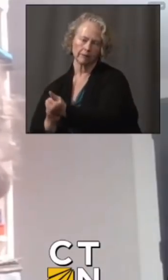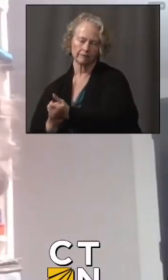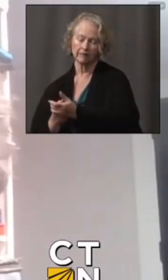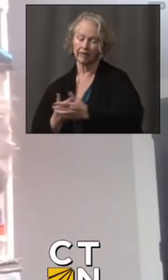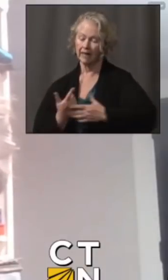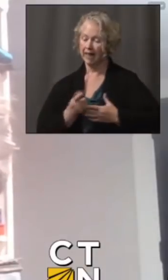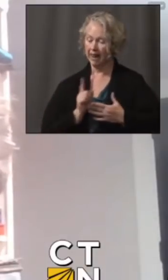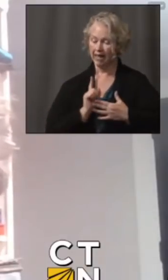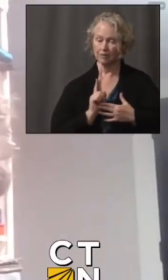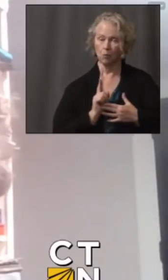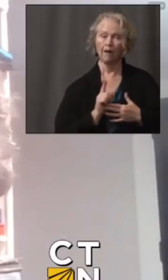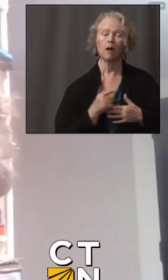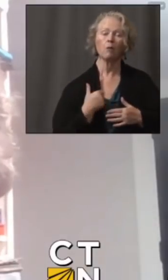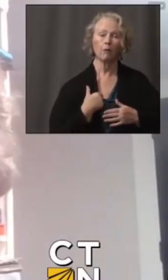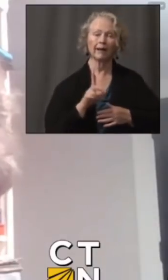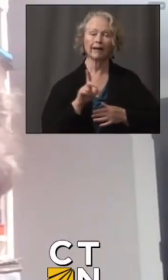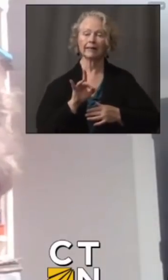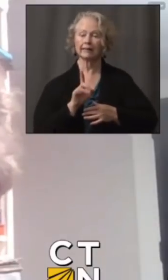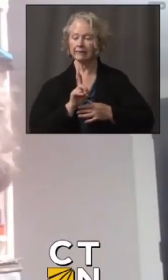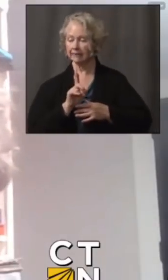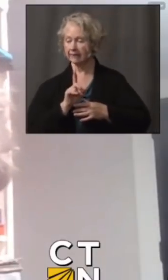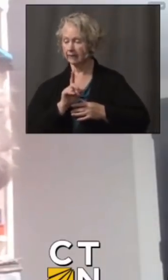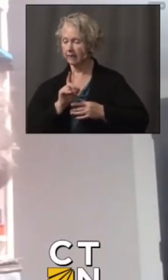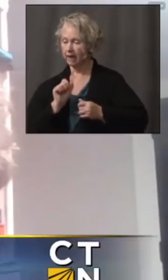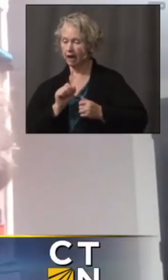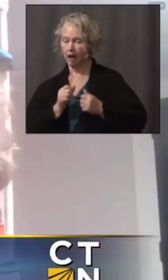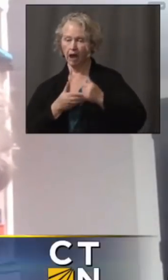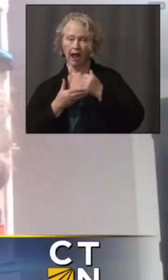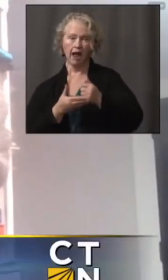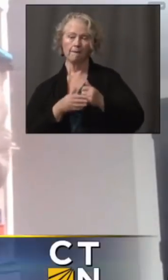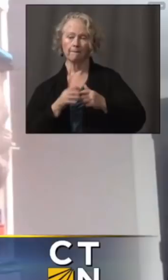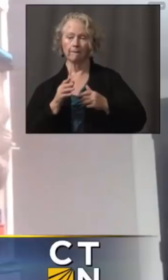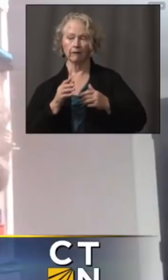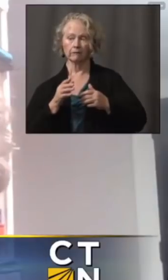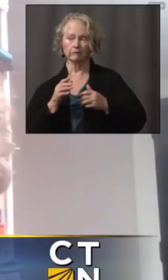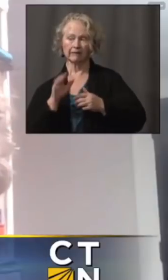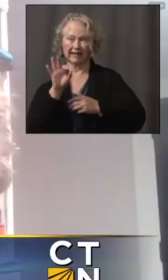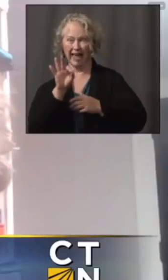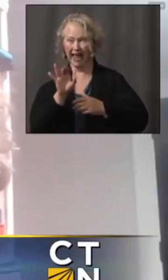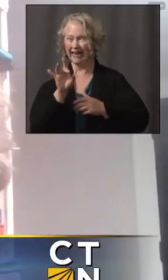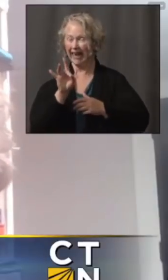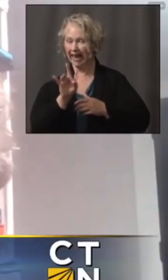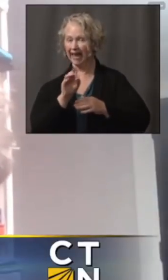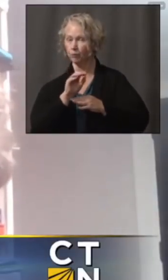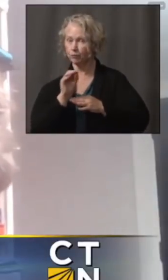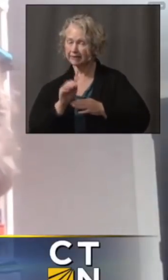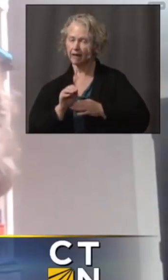we were able to reach out to 98% of contacts,